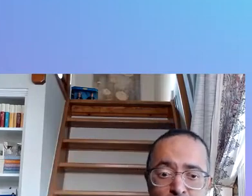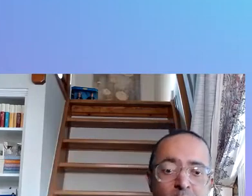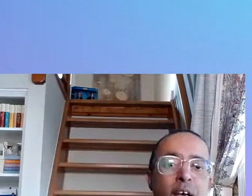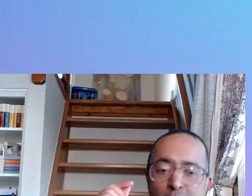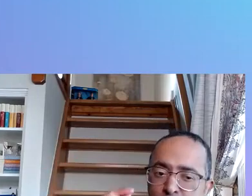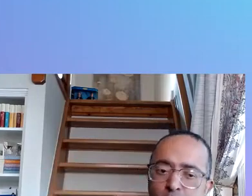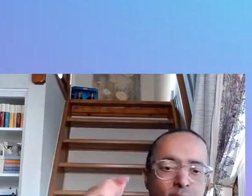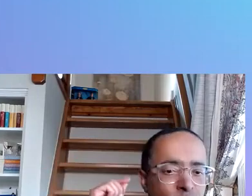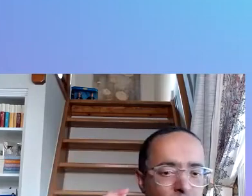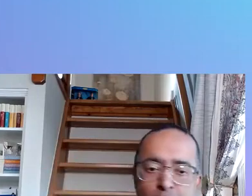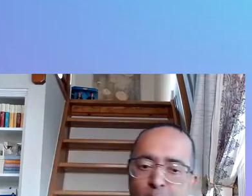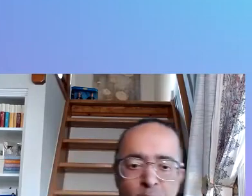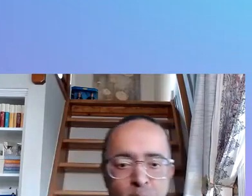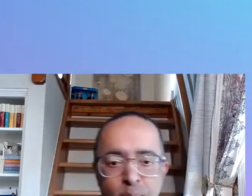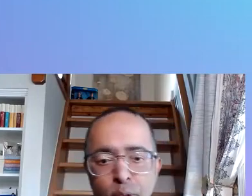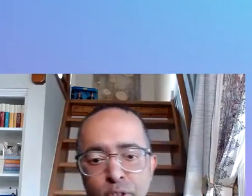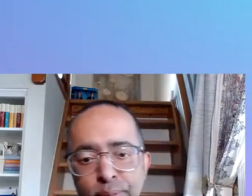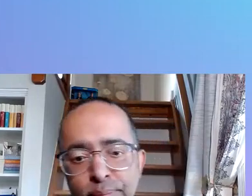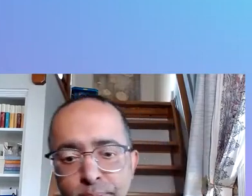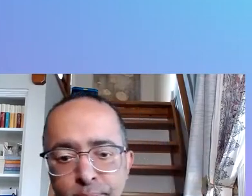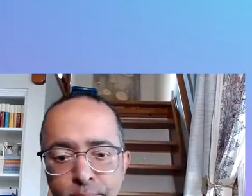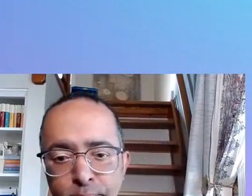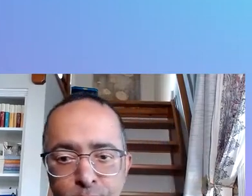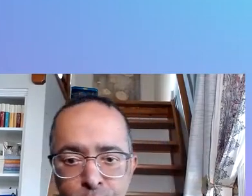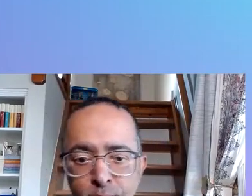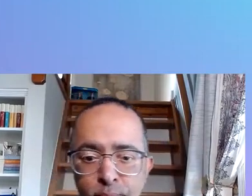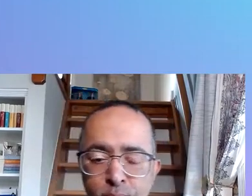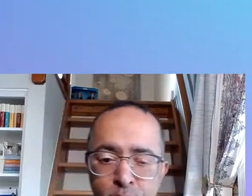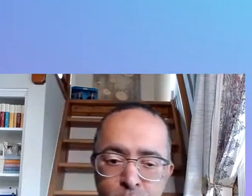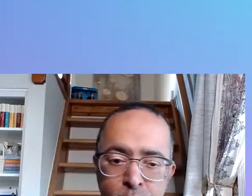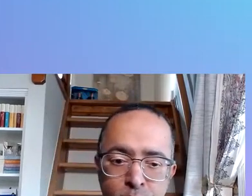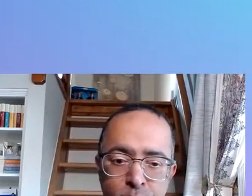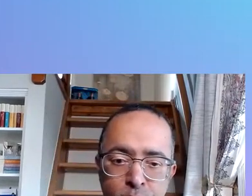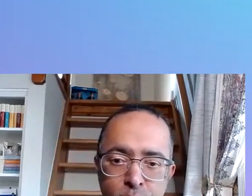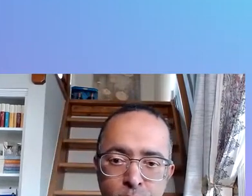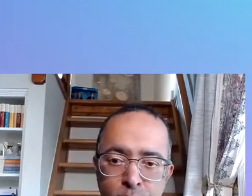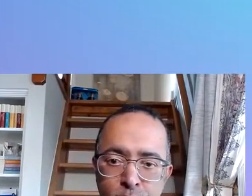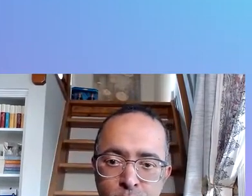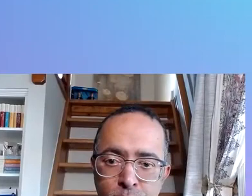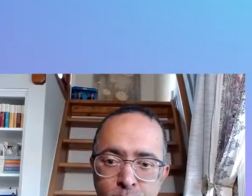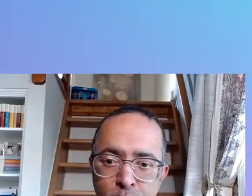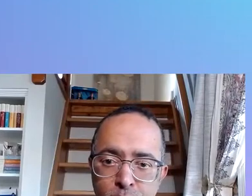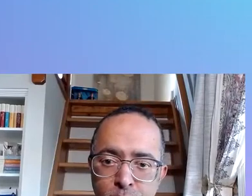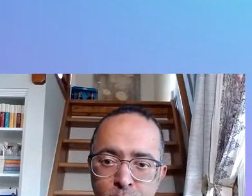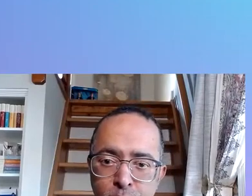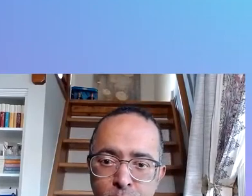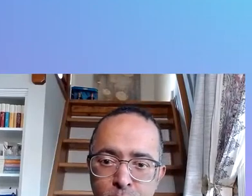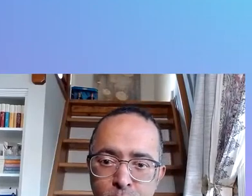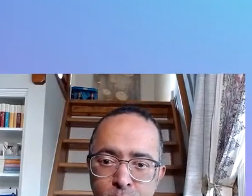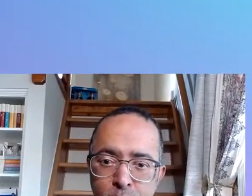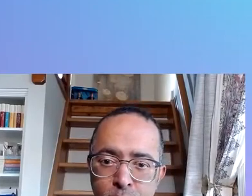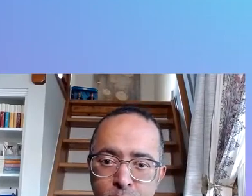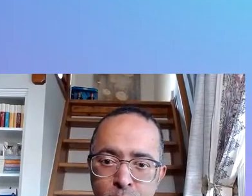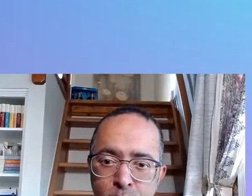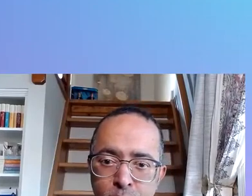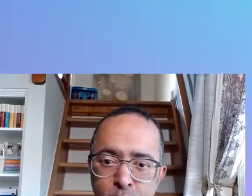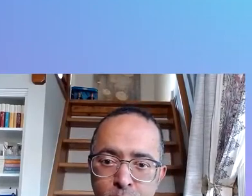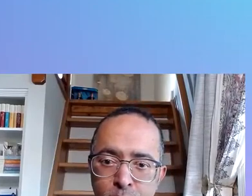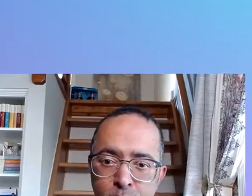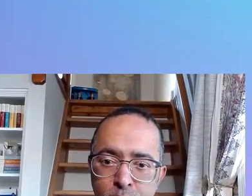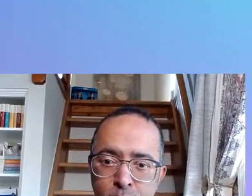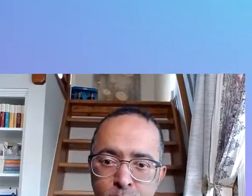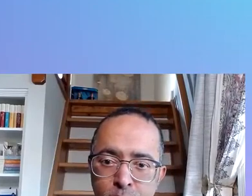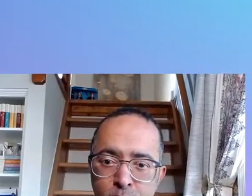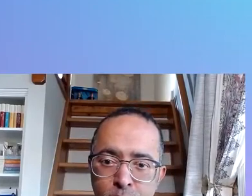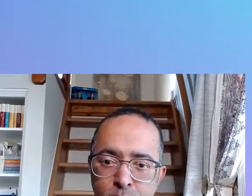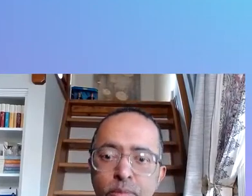that person, that's another very powerful approach. Absolutely. Absolutely. I think, from my experience too,